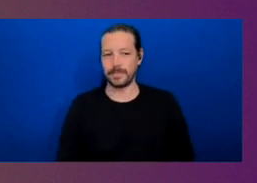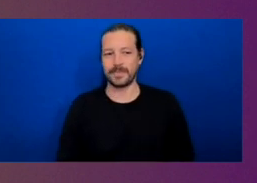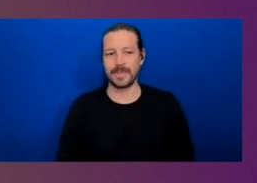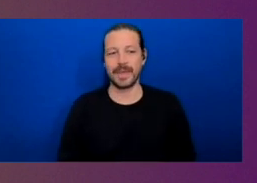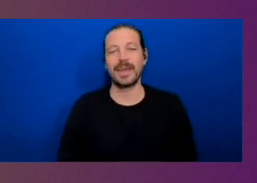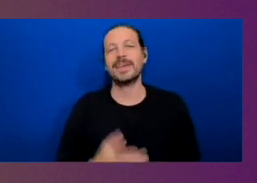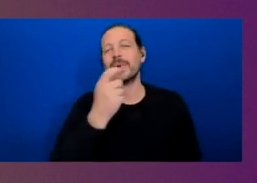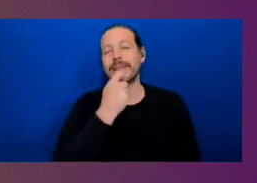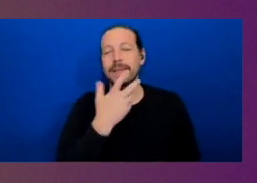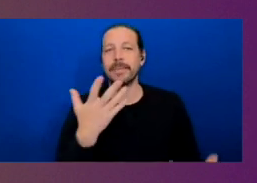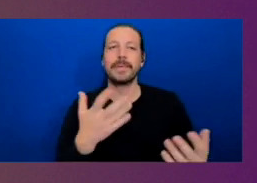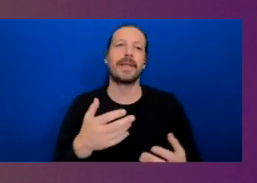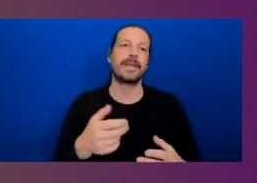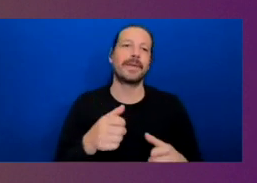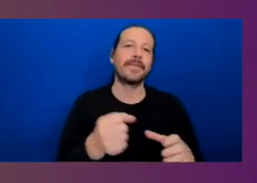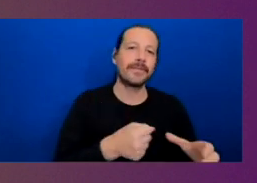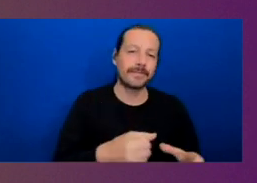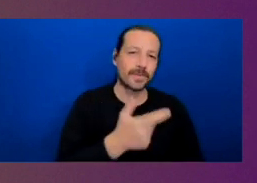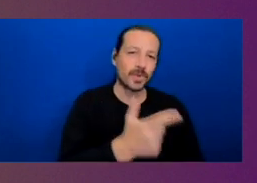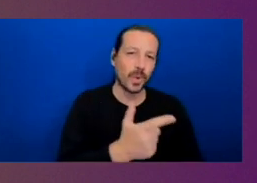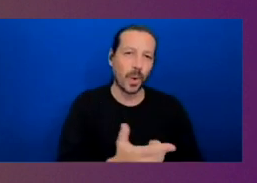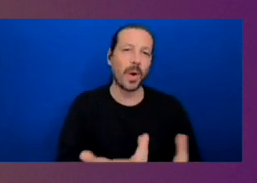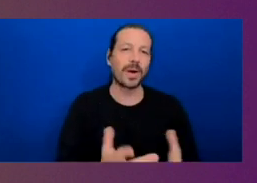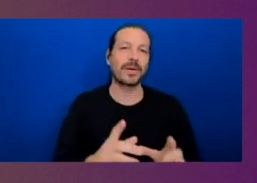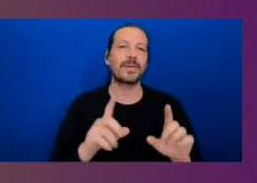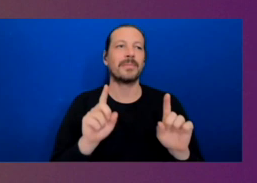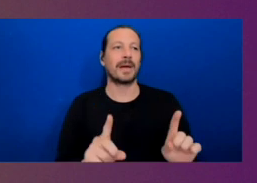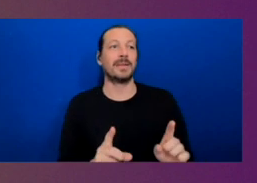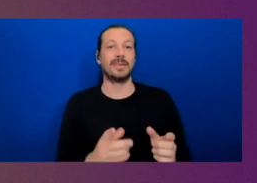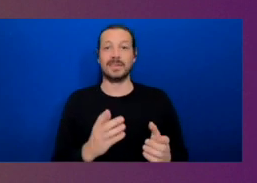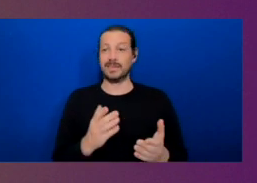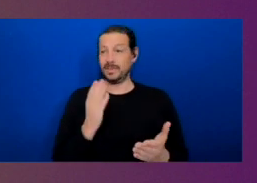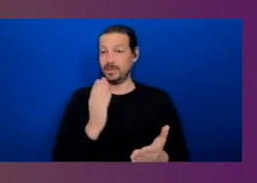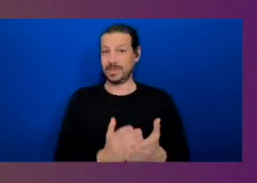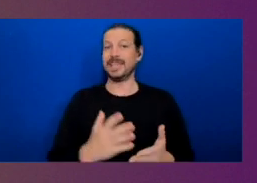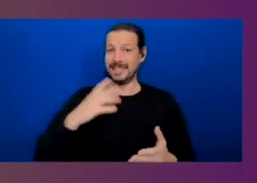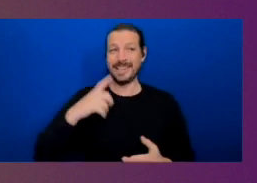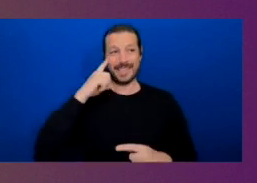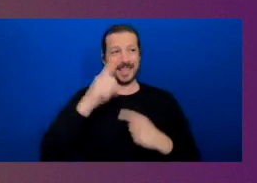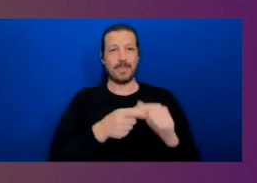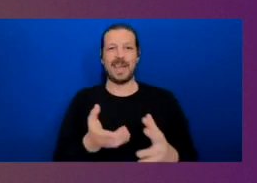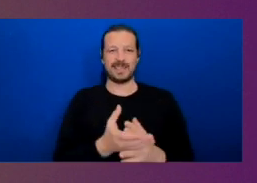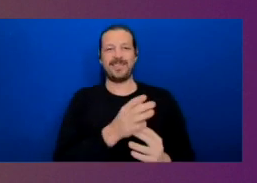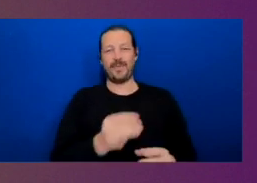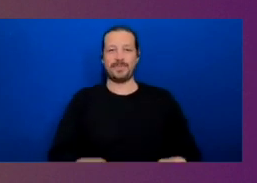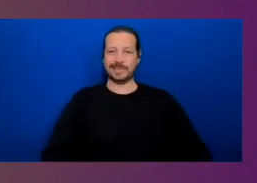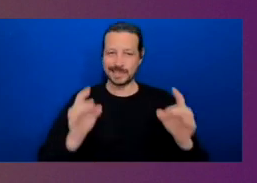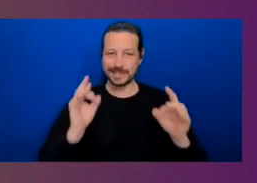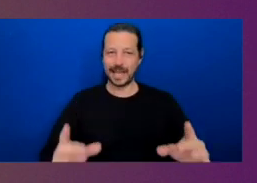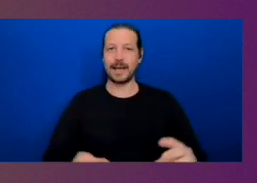flippant, but the idea is that you've got to think about this from the very beginning. To give